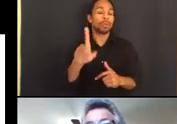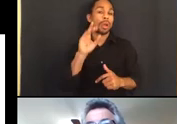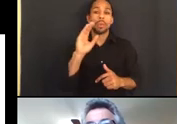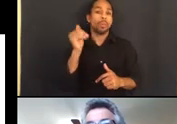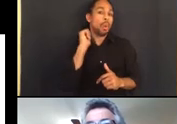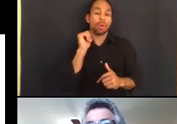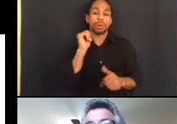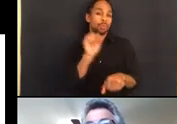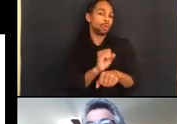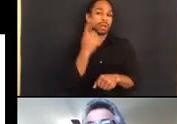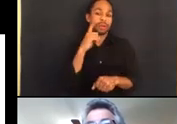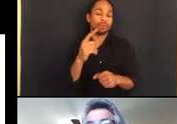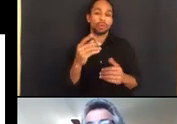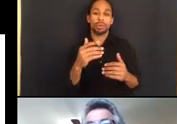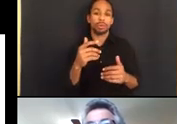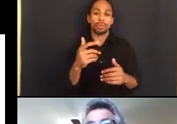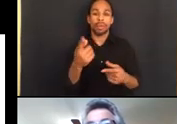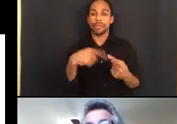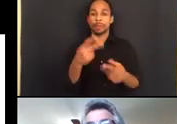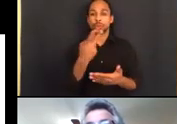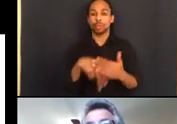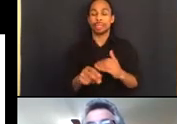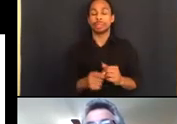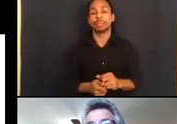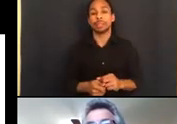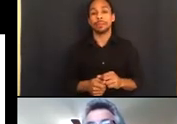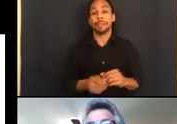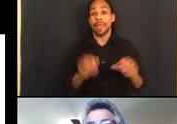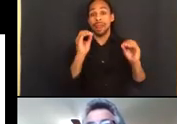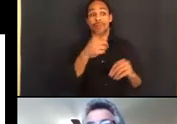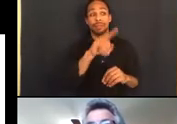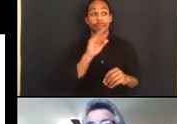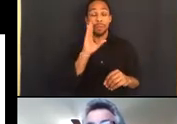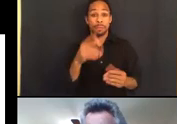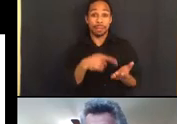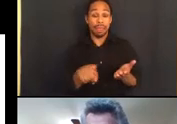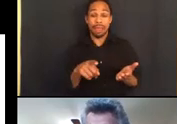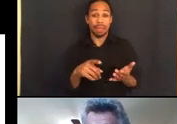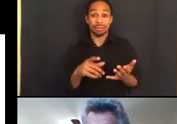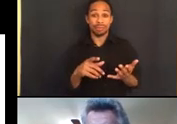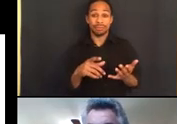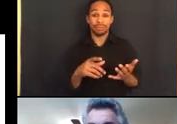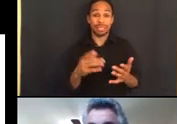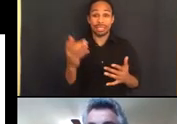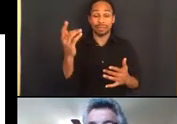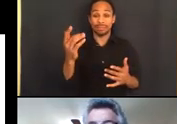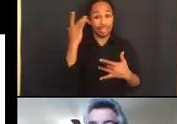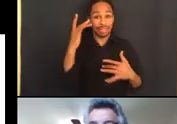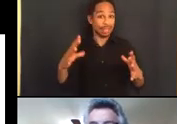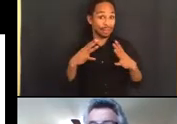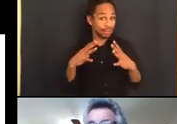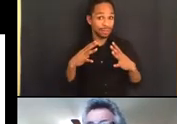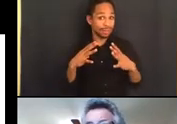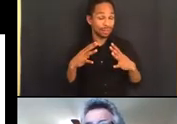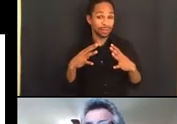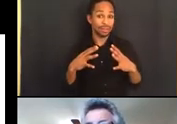next 14 days. None of them are getting or will be paid the full paid sick leave during their time that they're not